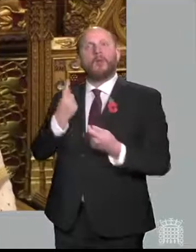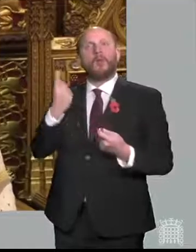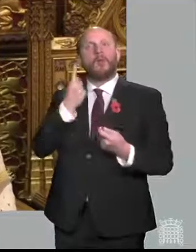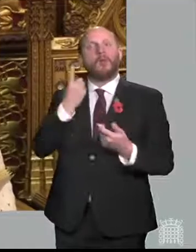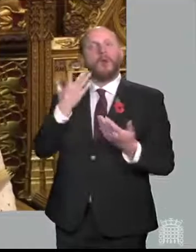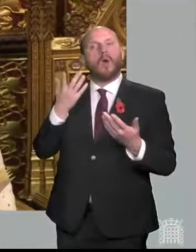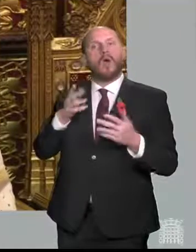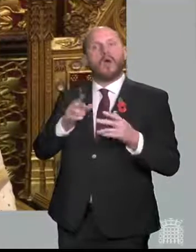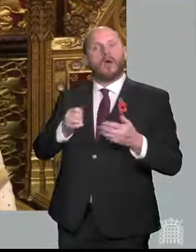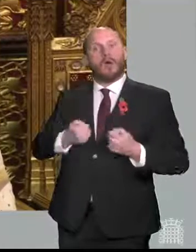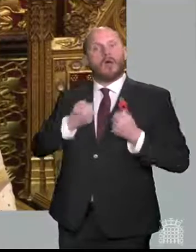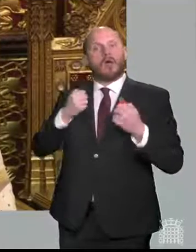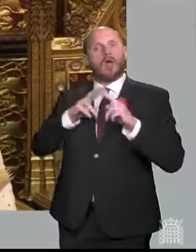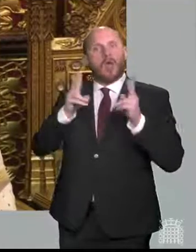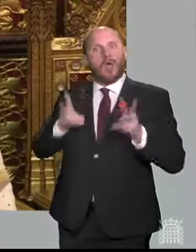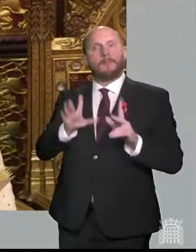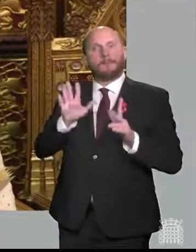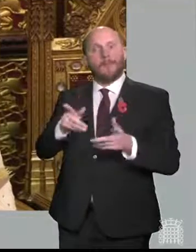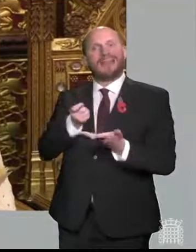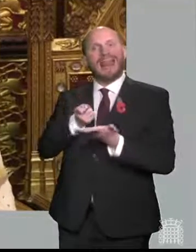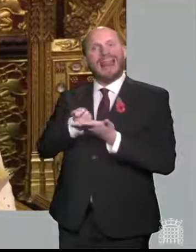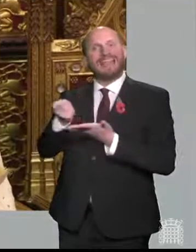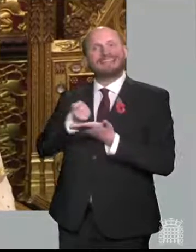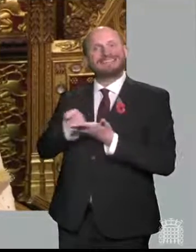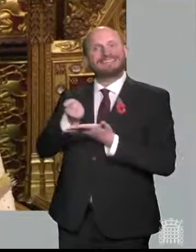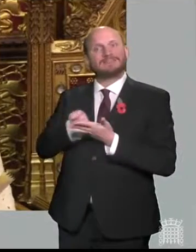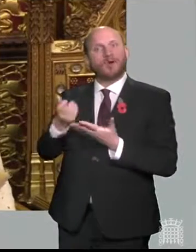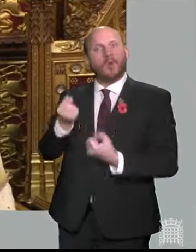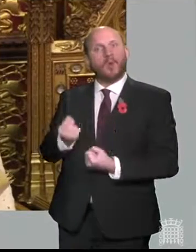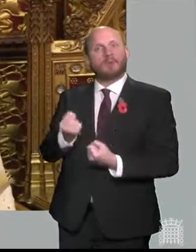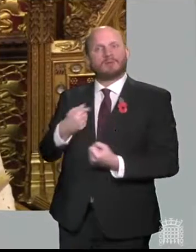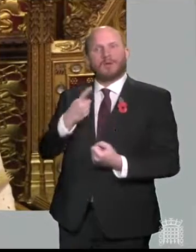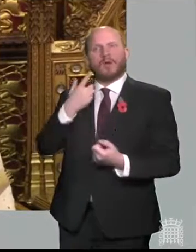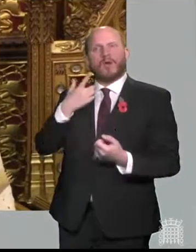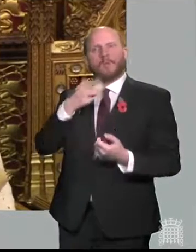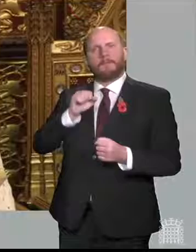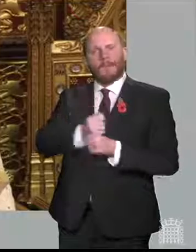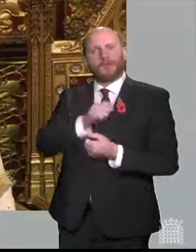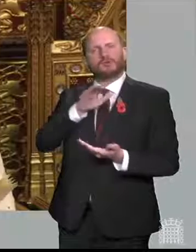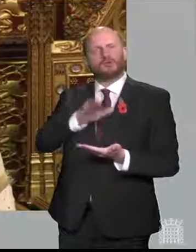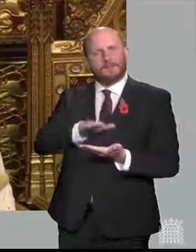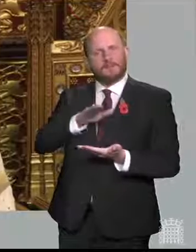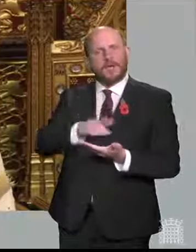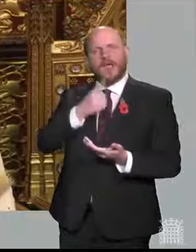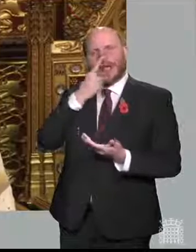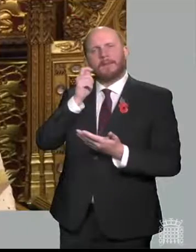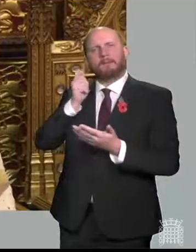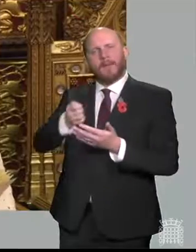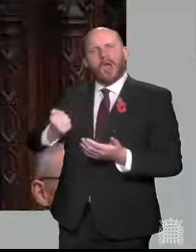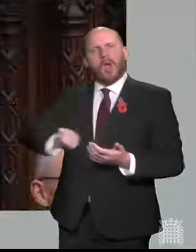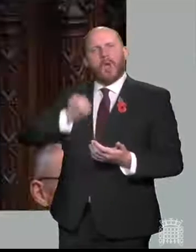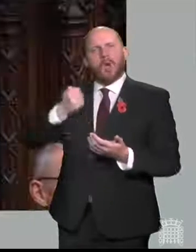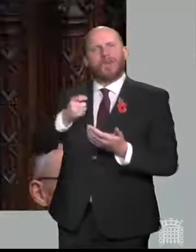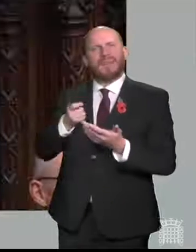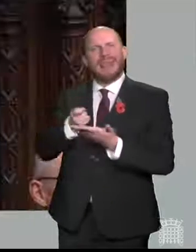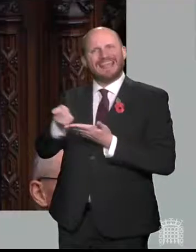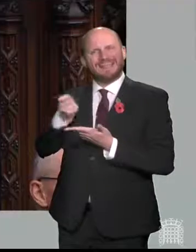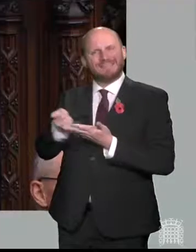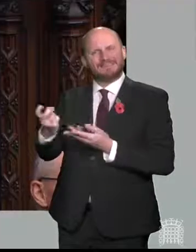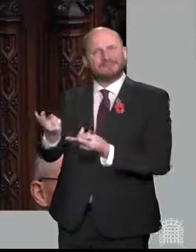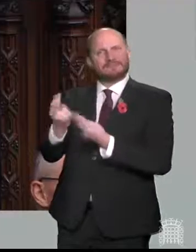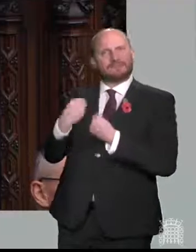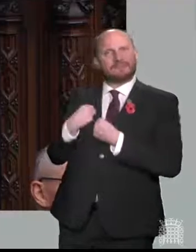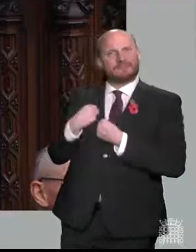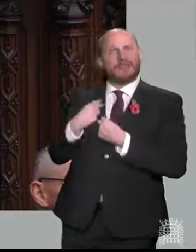to purchase their freehold and tackling the exploitation of millions of homeowners through punitive